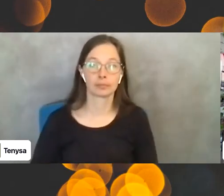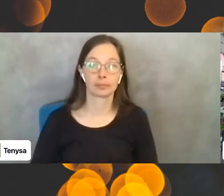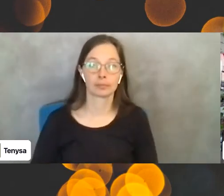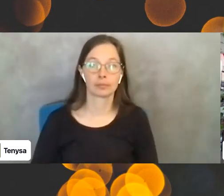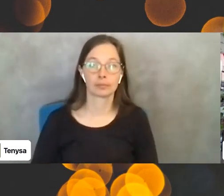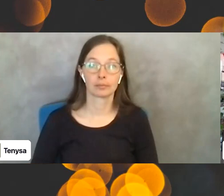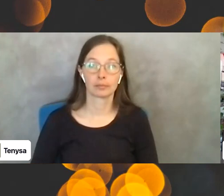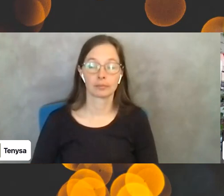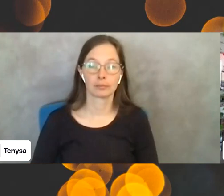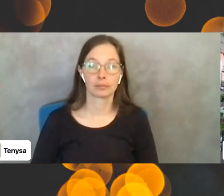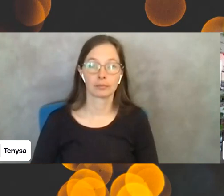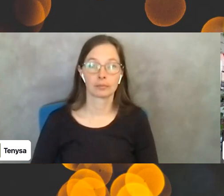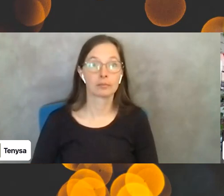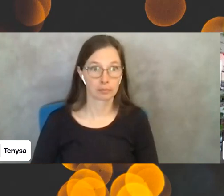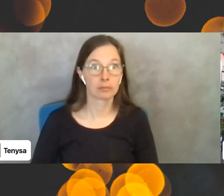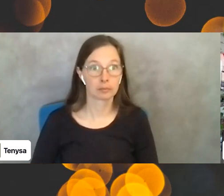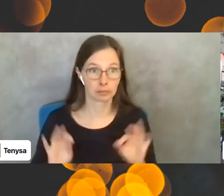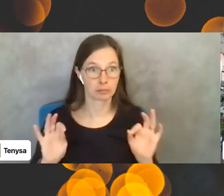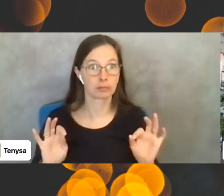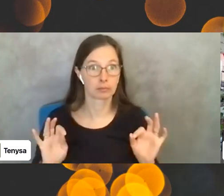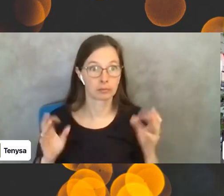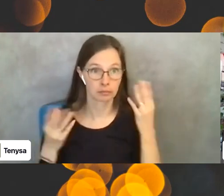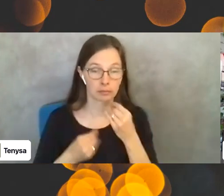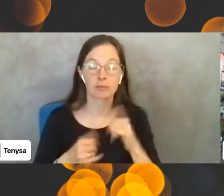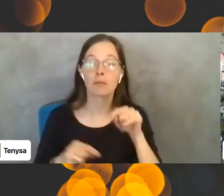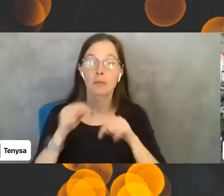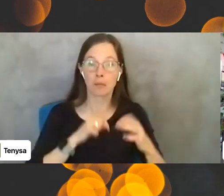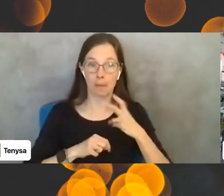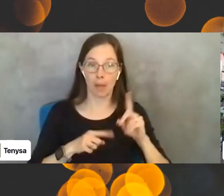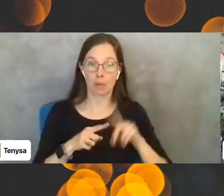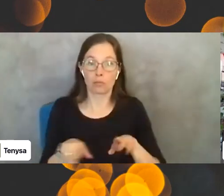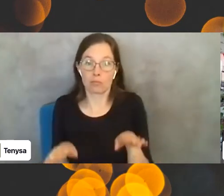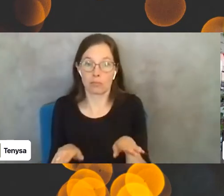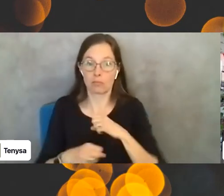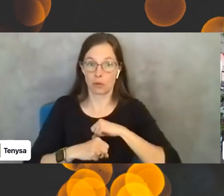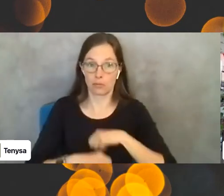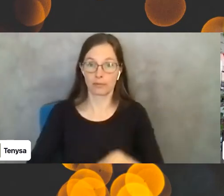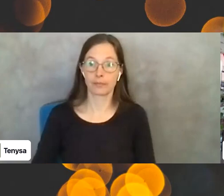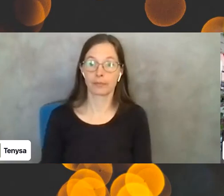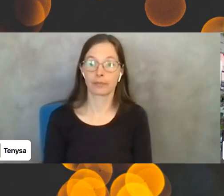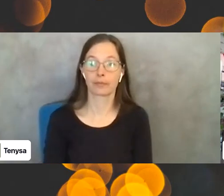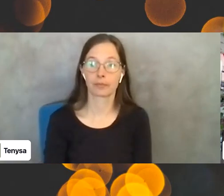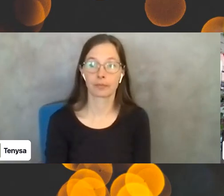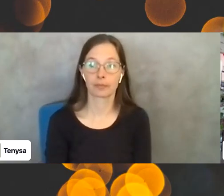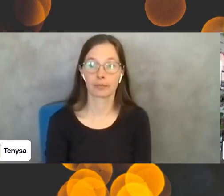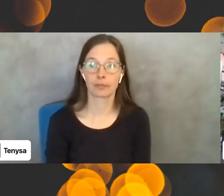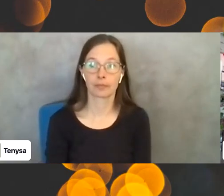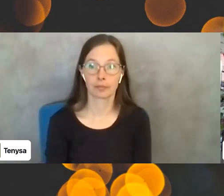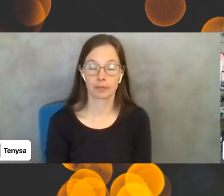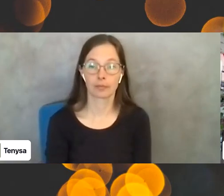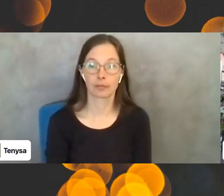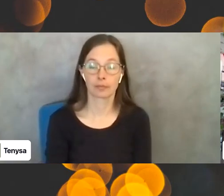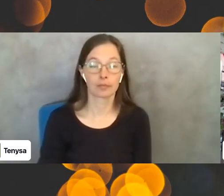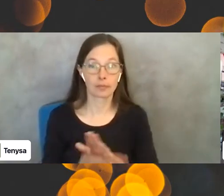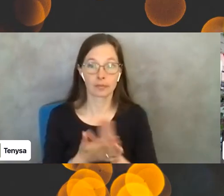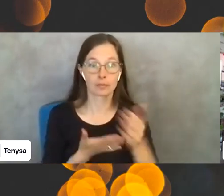So we're gonna go boom, boom, boom, boom. Incredible. We're gonna go back to on guard. Back to on guard. Make sure that's nice and center.